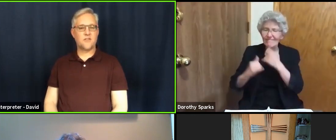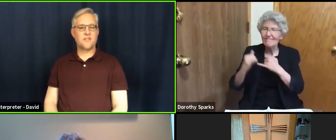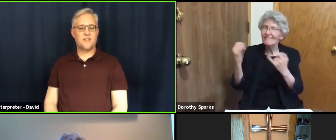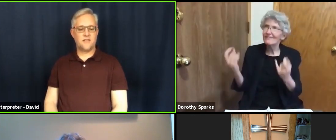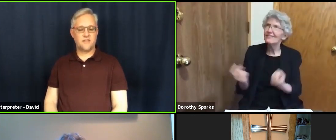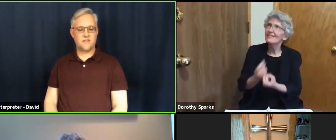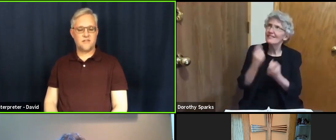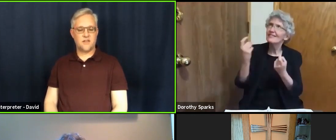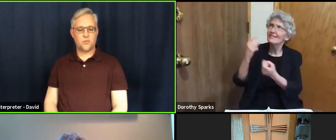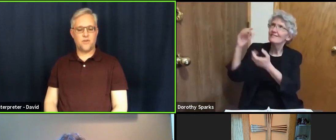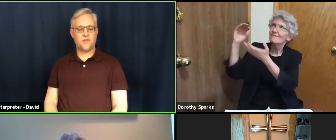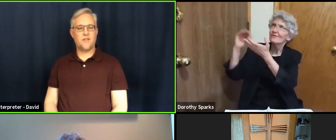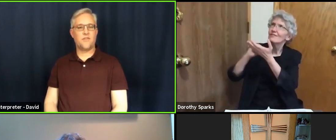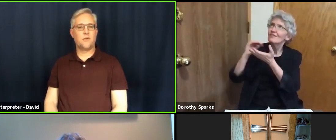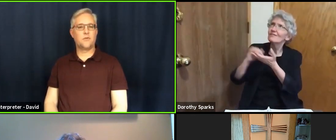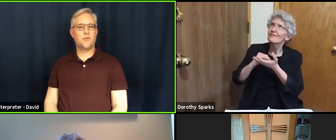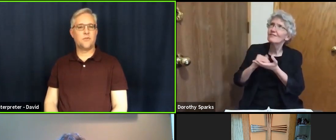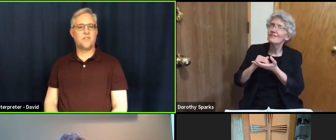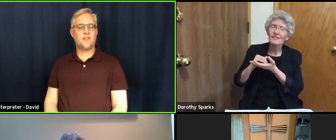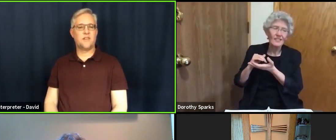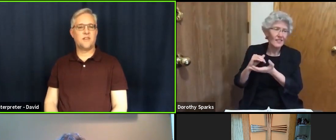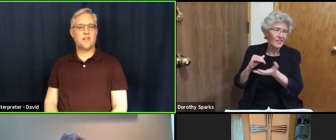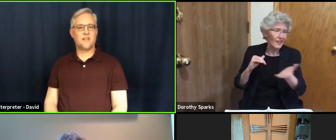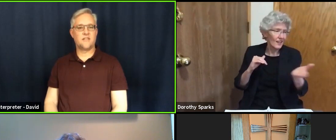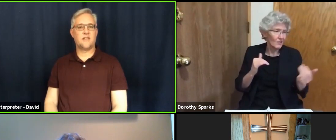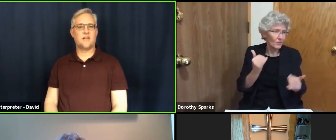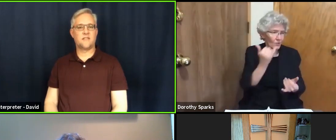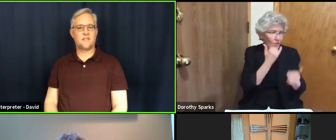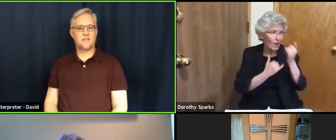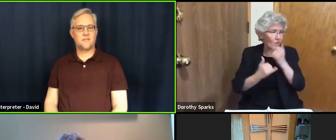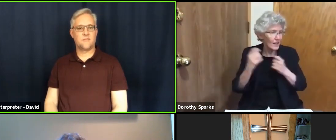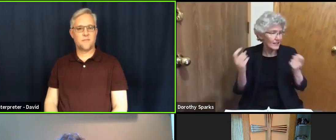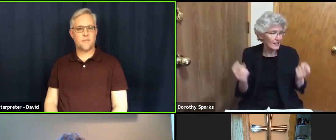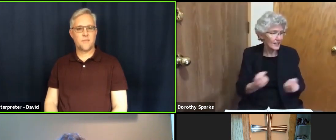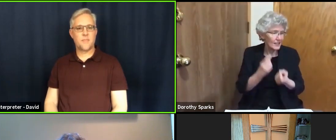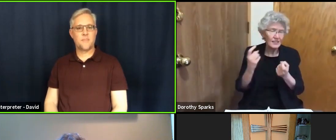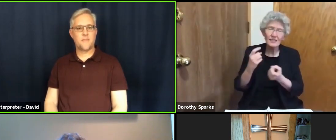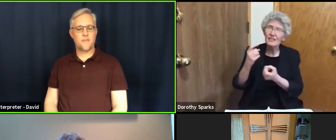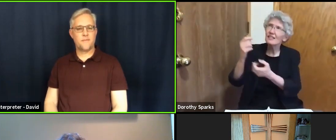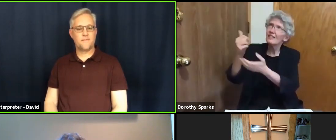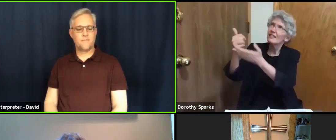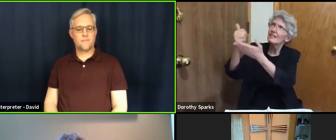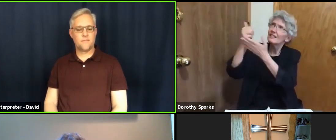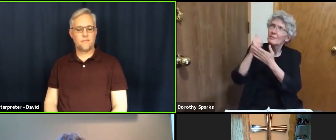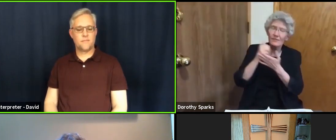Forgive us our sins as we forgive those who sin against us.